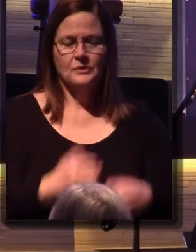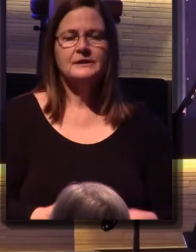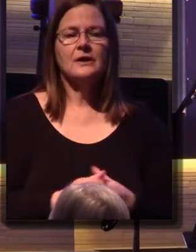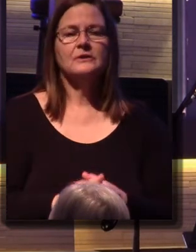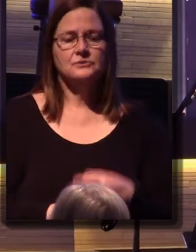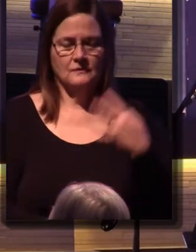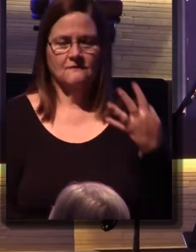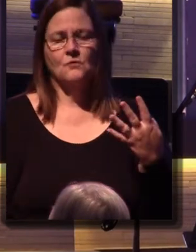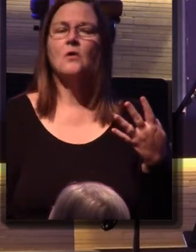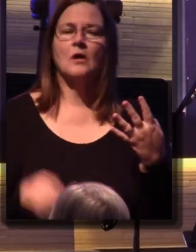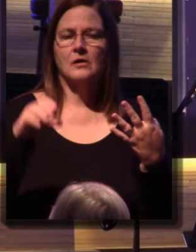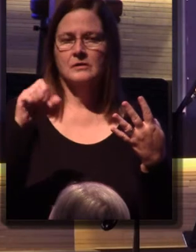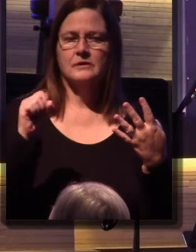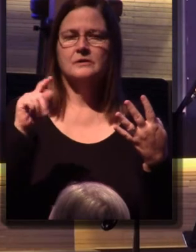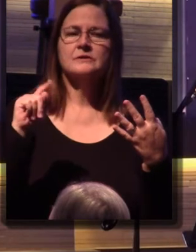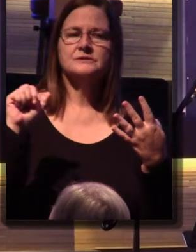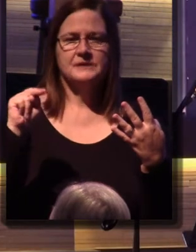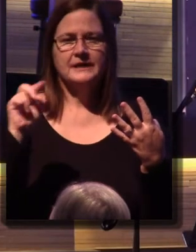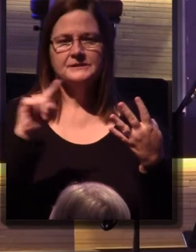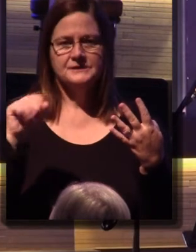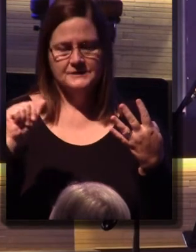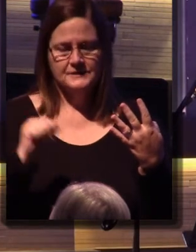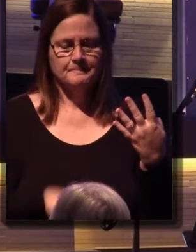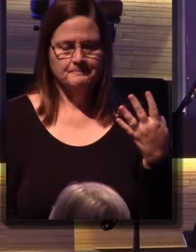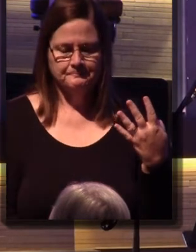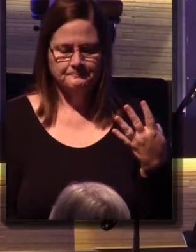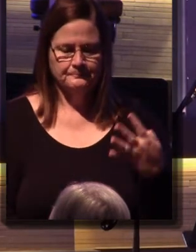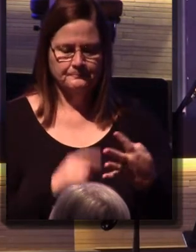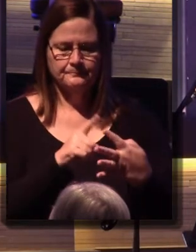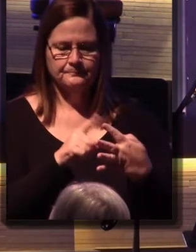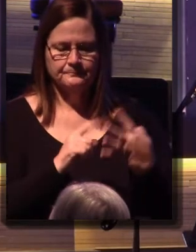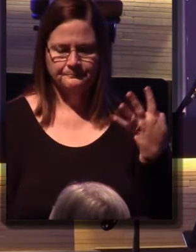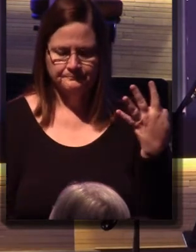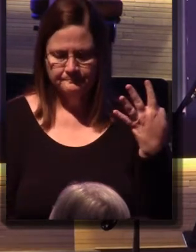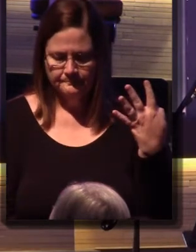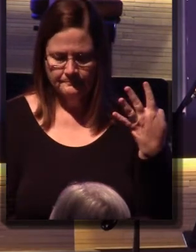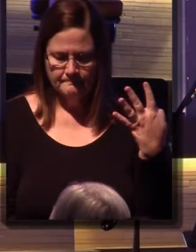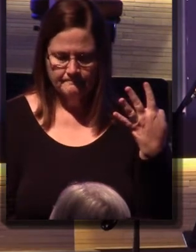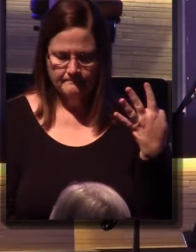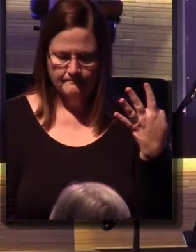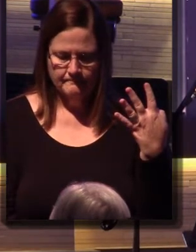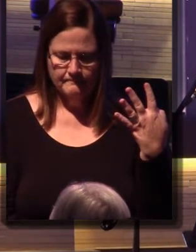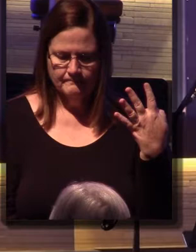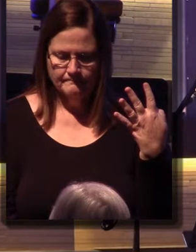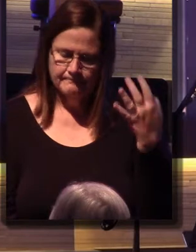down into four stanzas, if you will. And the first stanza